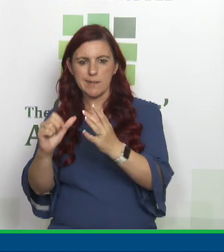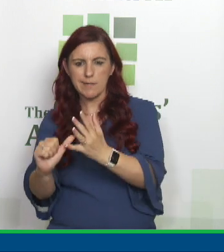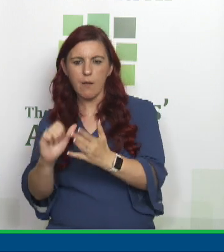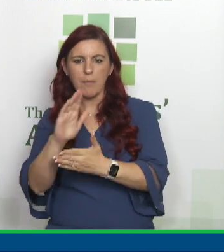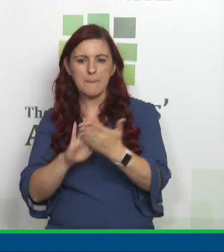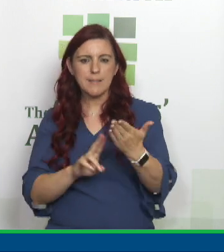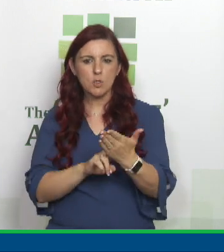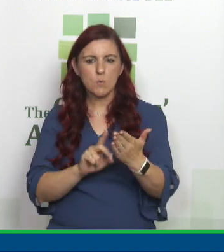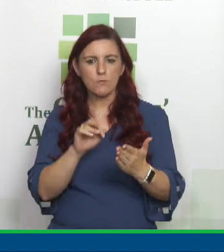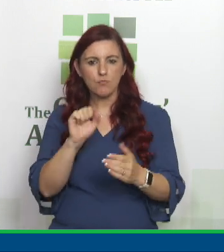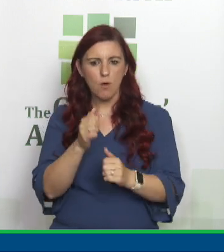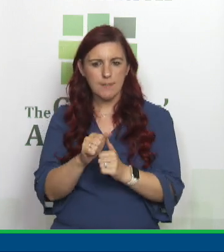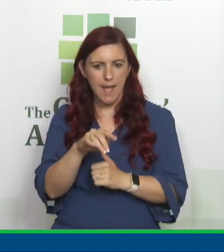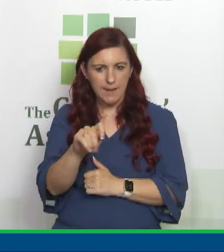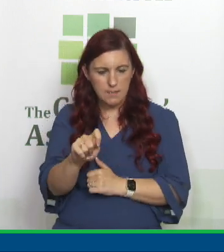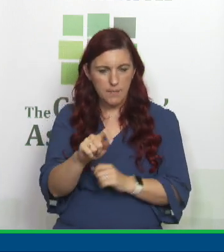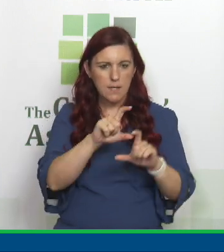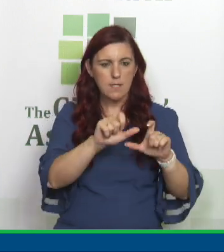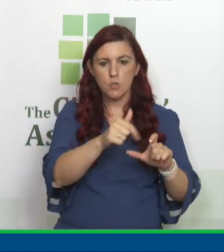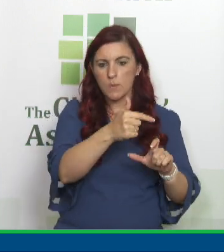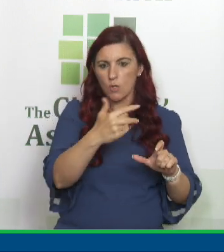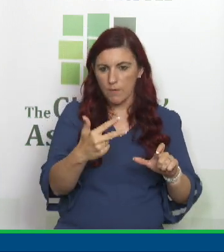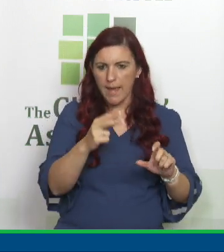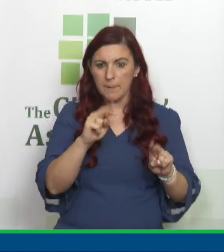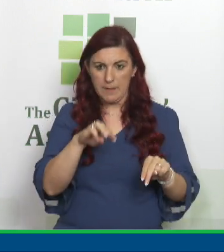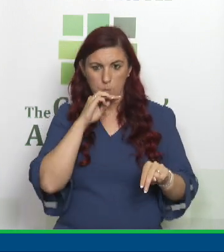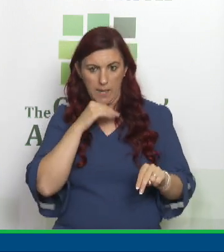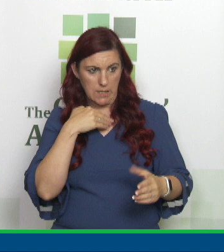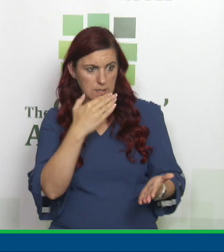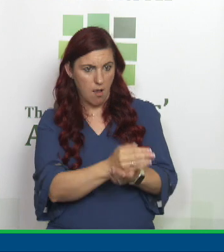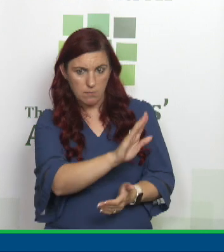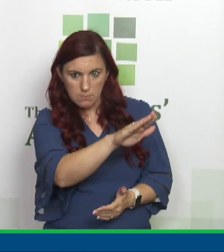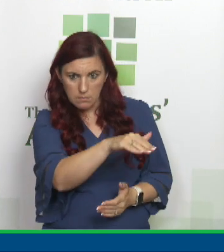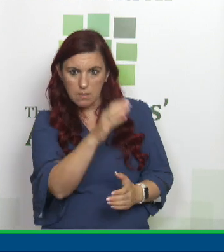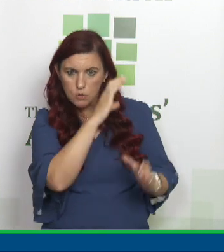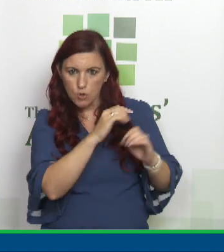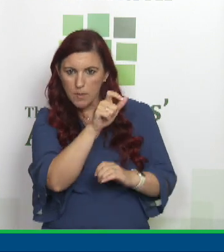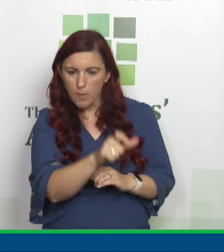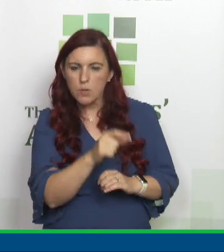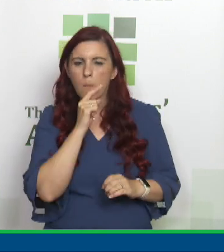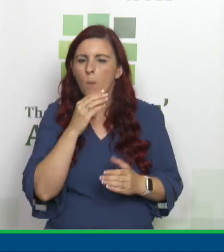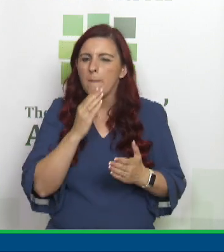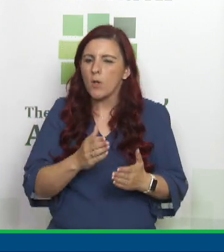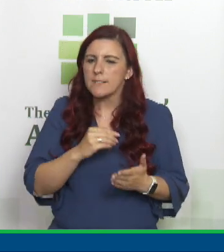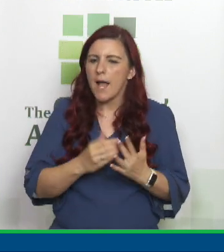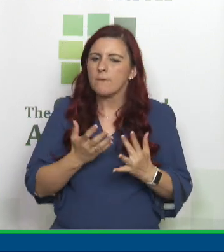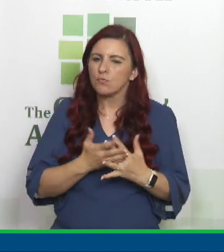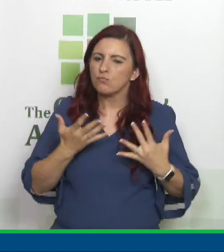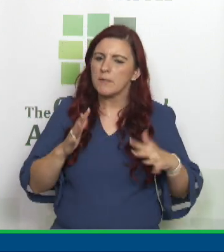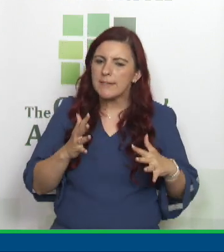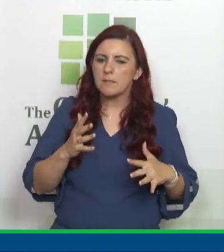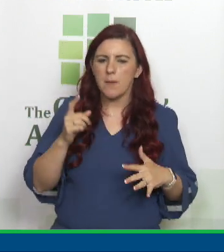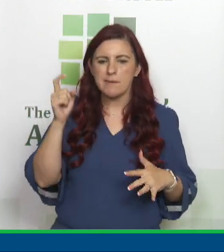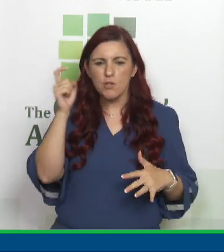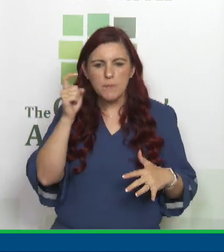Act. Section 23 allows us to stop and search people, but to do this, we must have reasonable cause to suspect